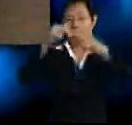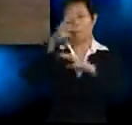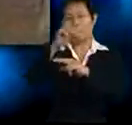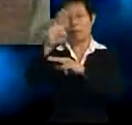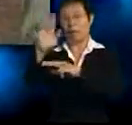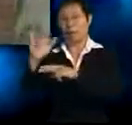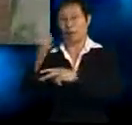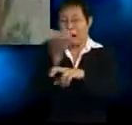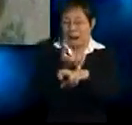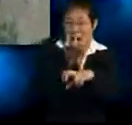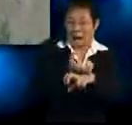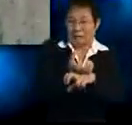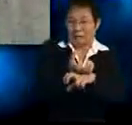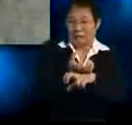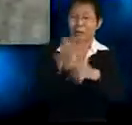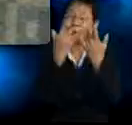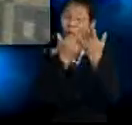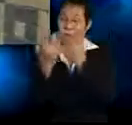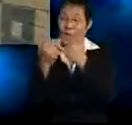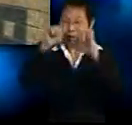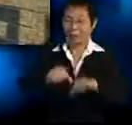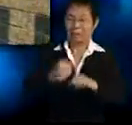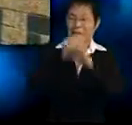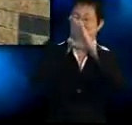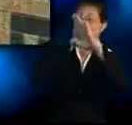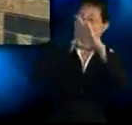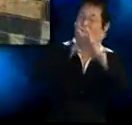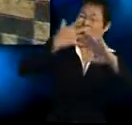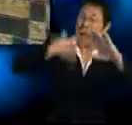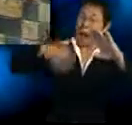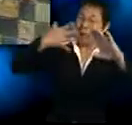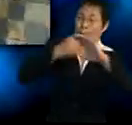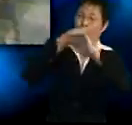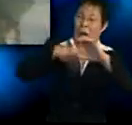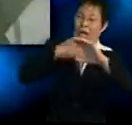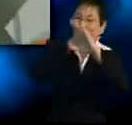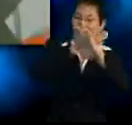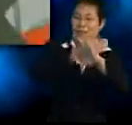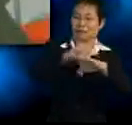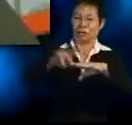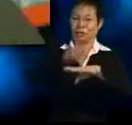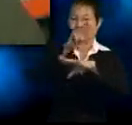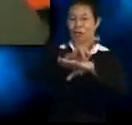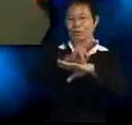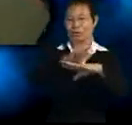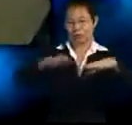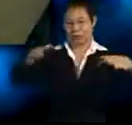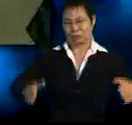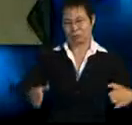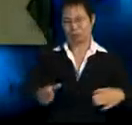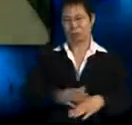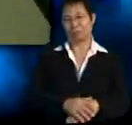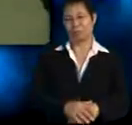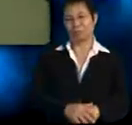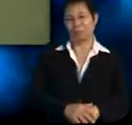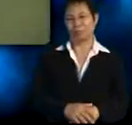Marble that is hard and colorful and can withstand heat is used as floor slabs and tabletops.